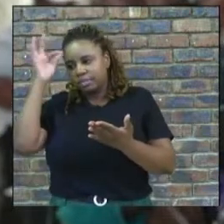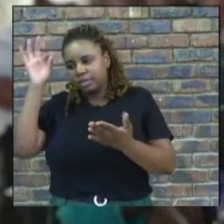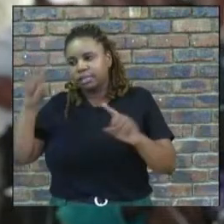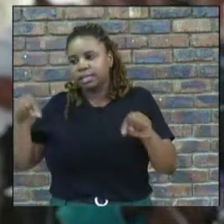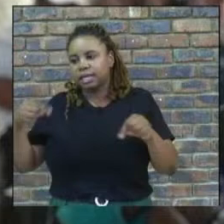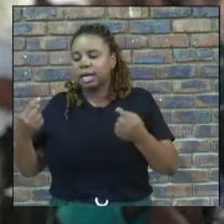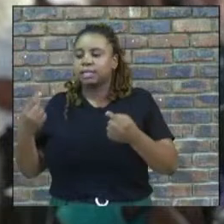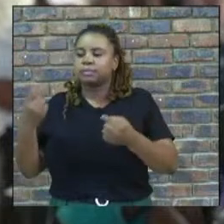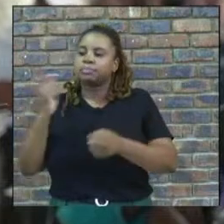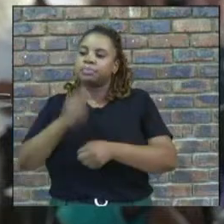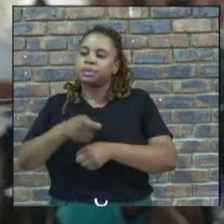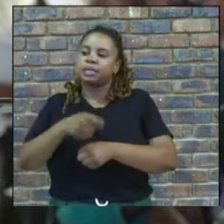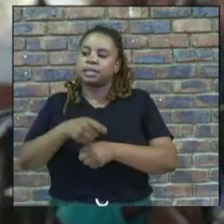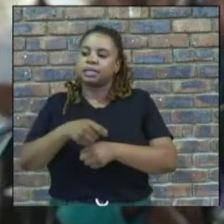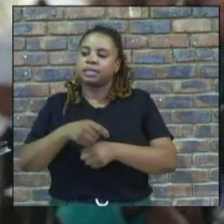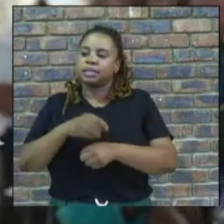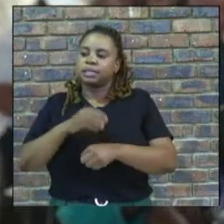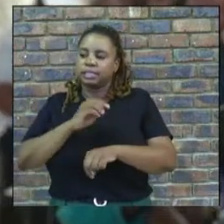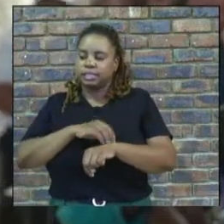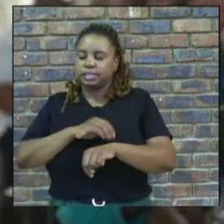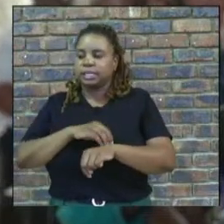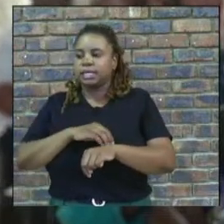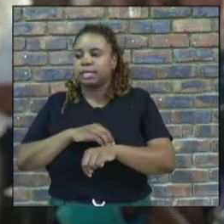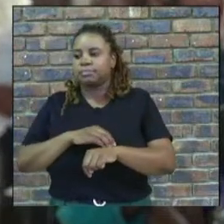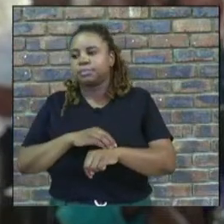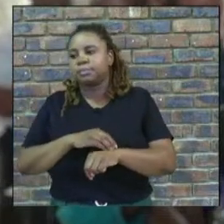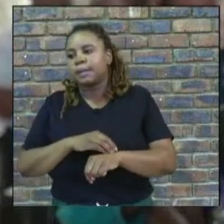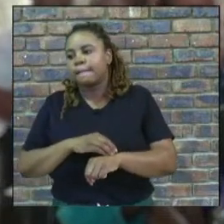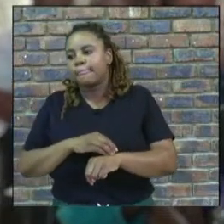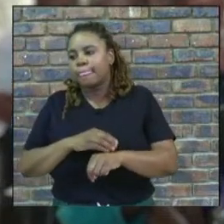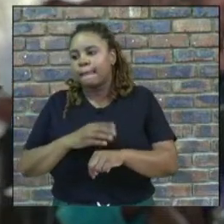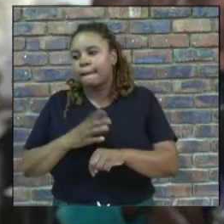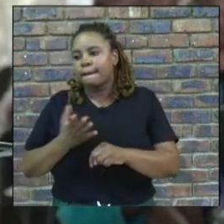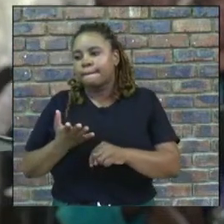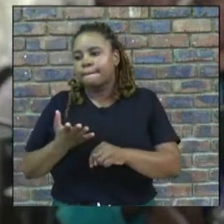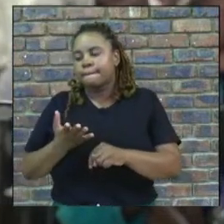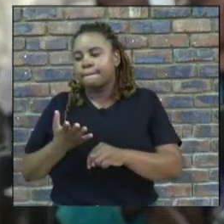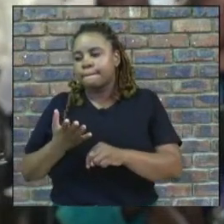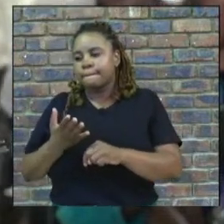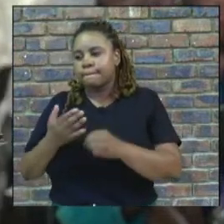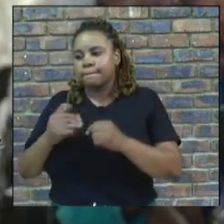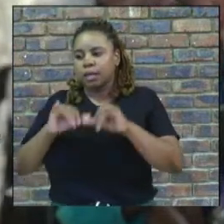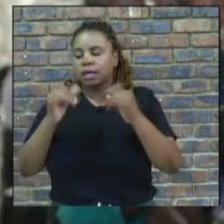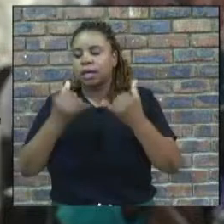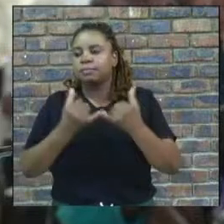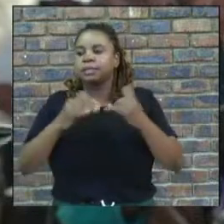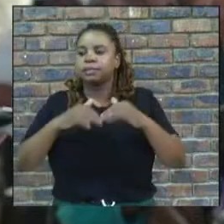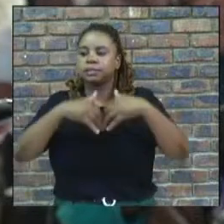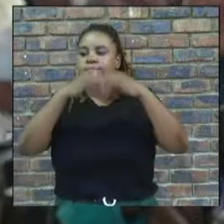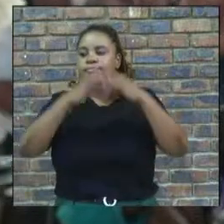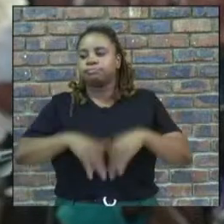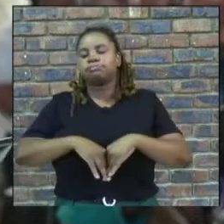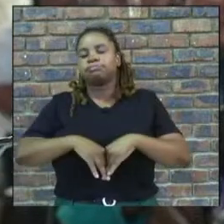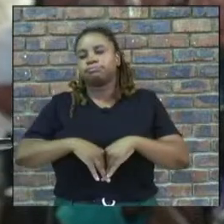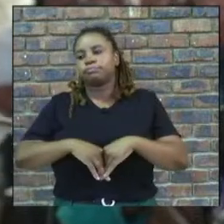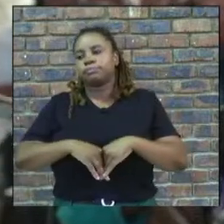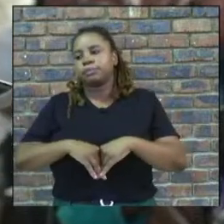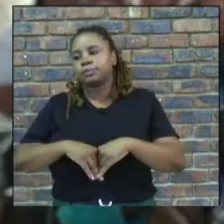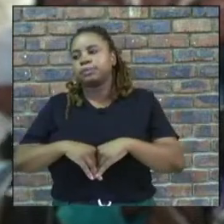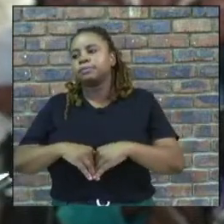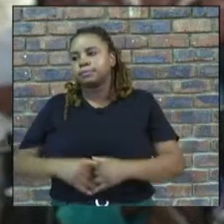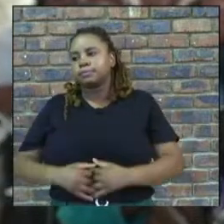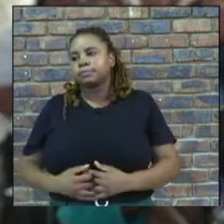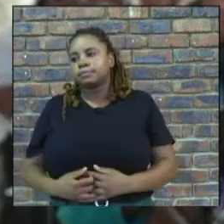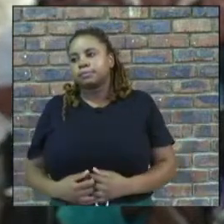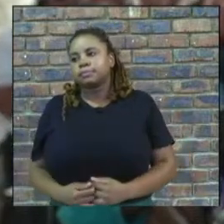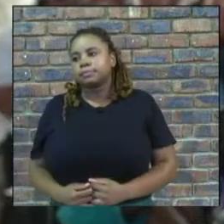supply. So that doesn't speak to reconstruction and development. And this bill that is being presented, as much as we would love it and love